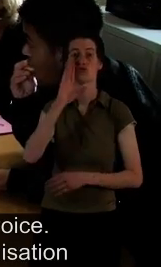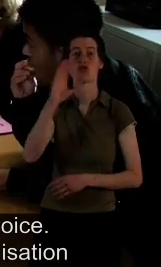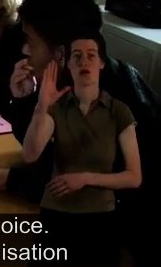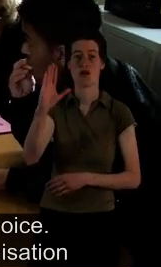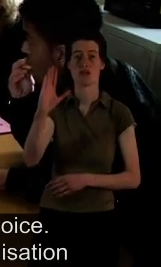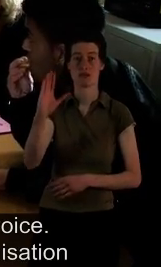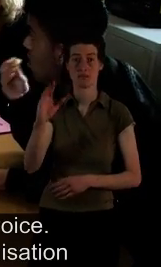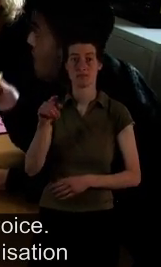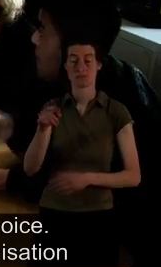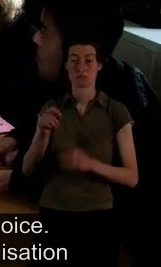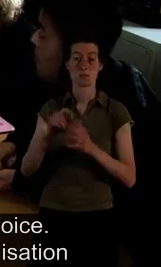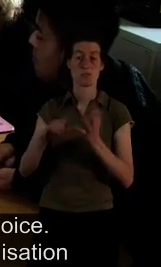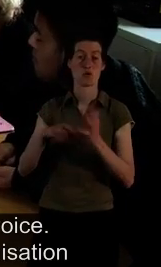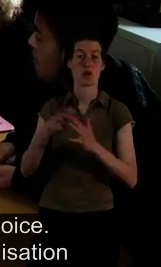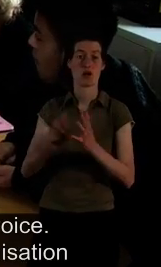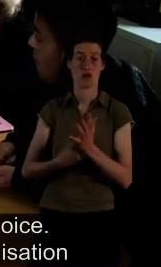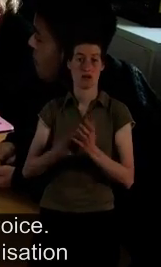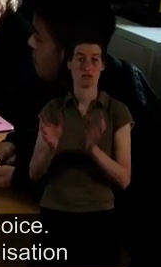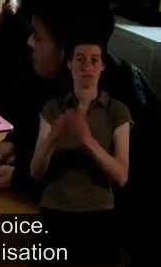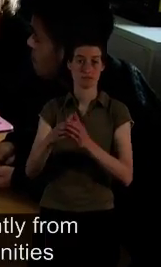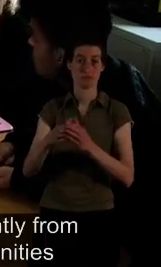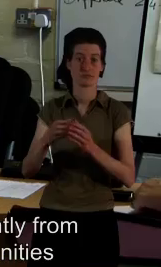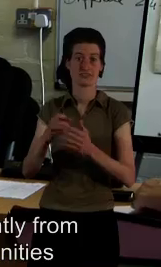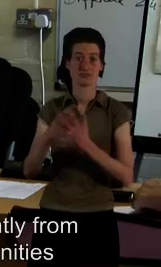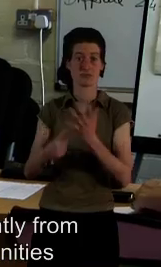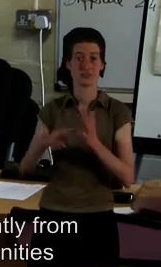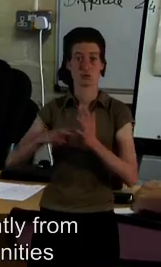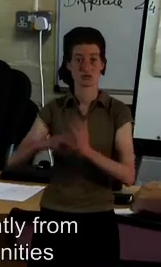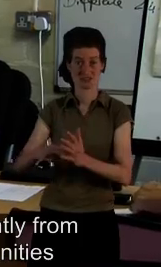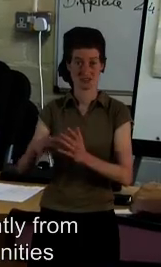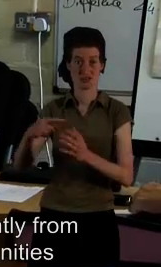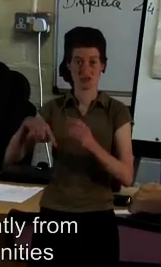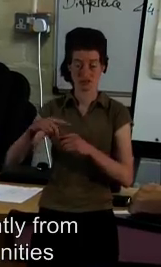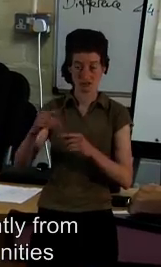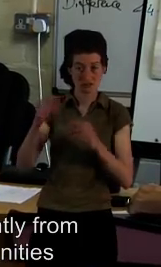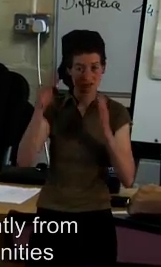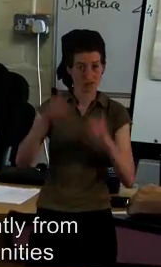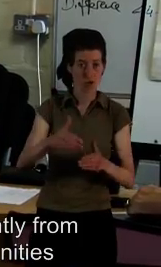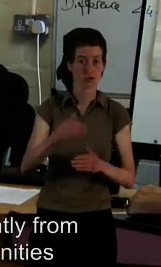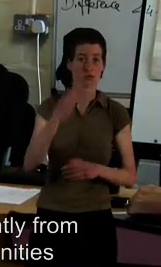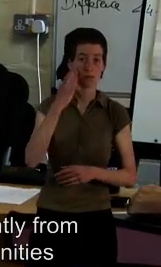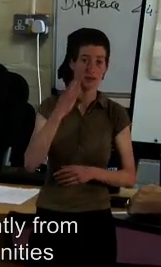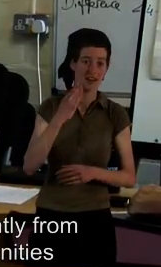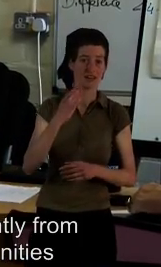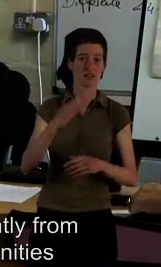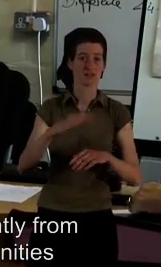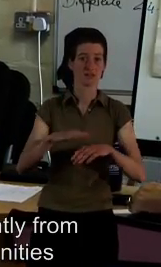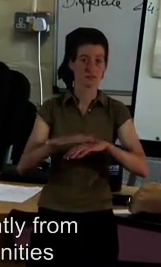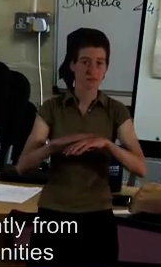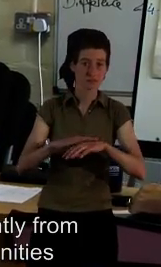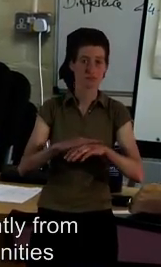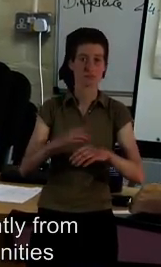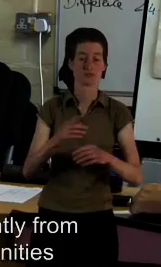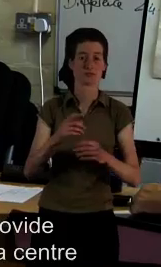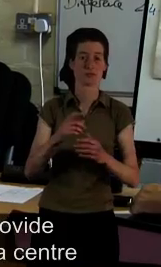voice. Pukar is a user-led disability organisation that works with people predominantly from Black and minority